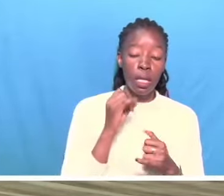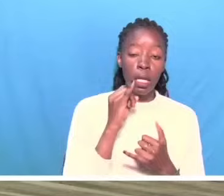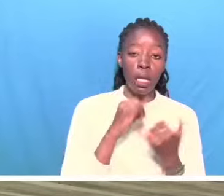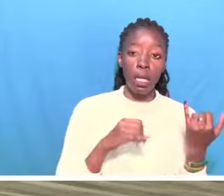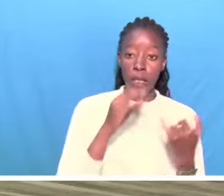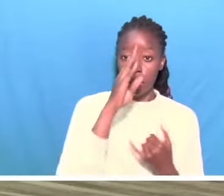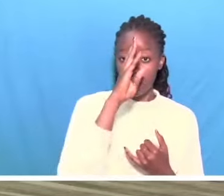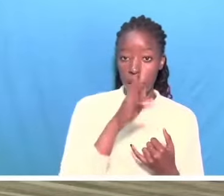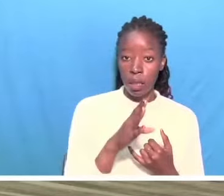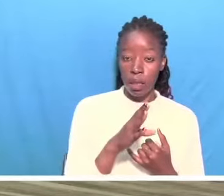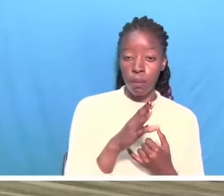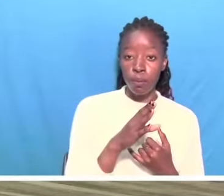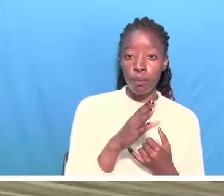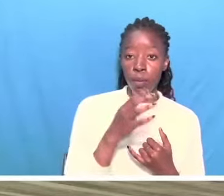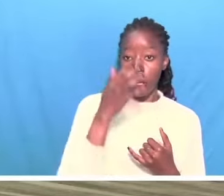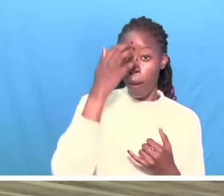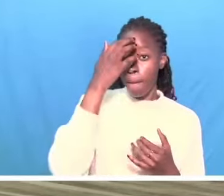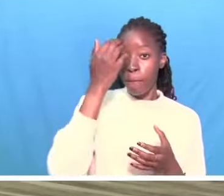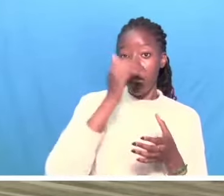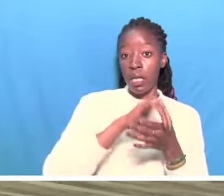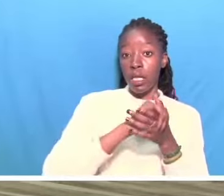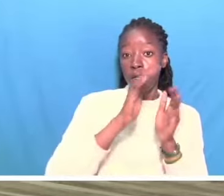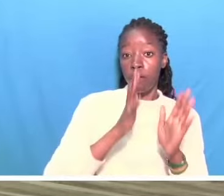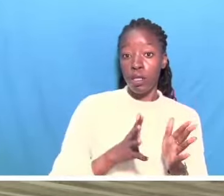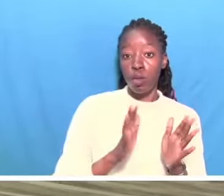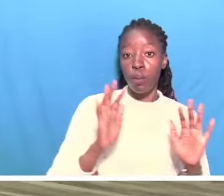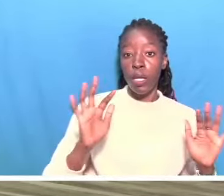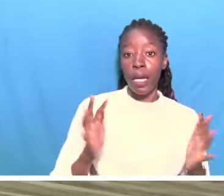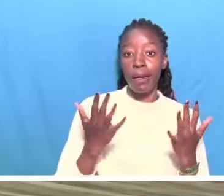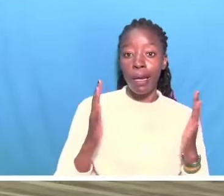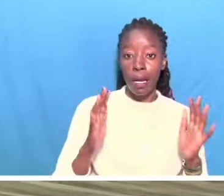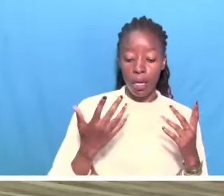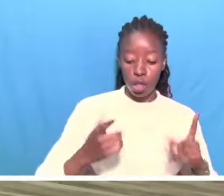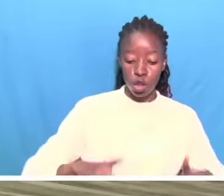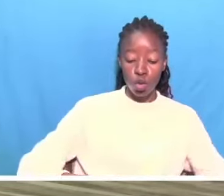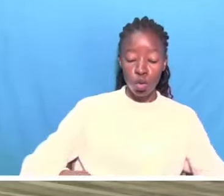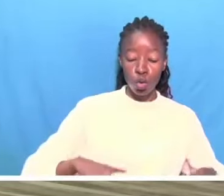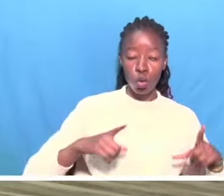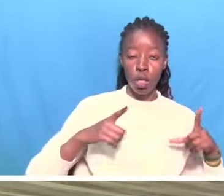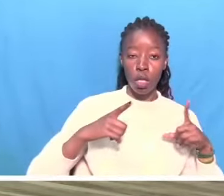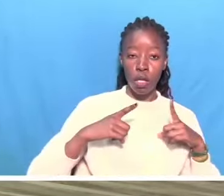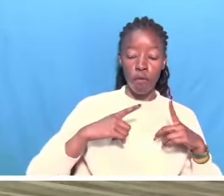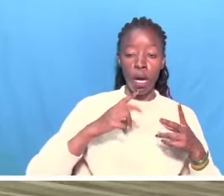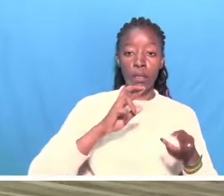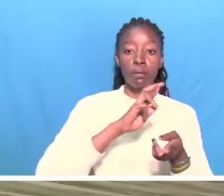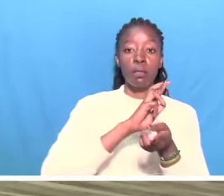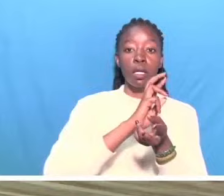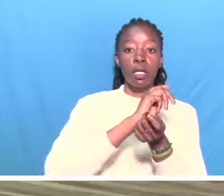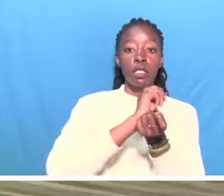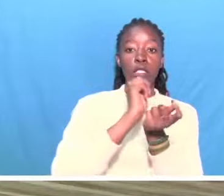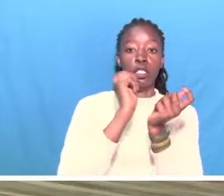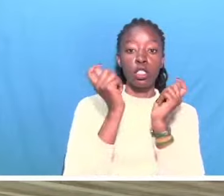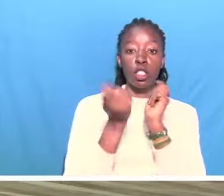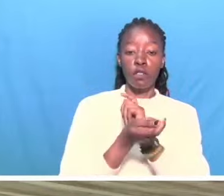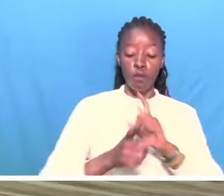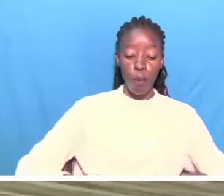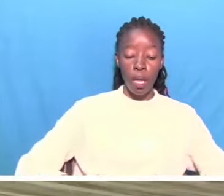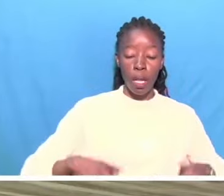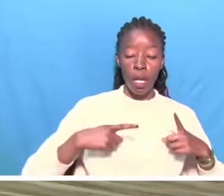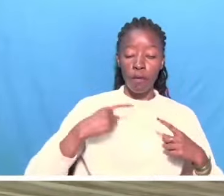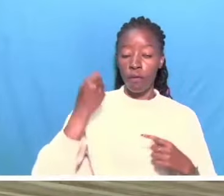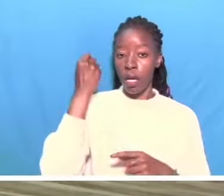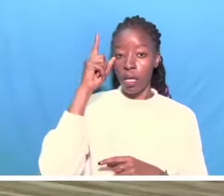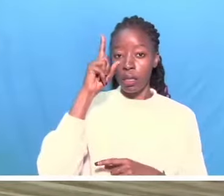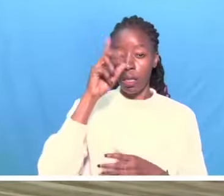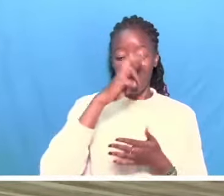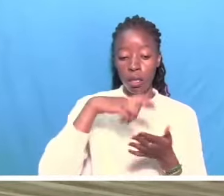that believers will be encouraged to live an authentically transformed life, understanding that our